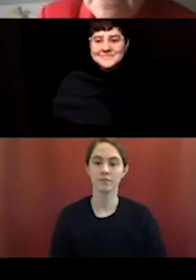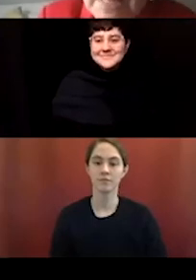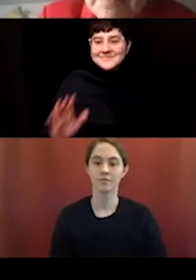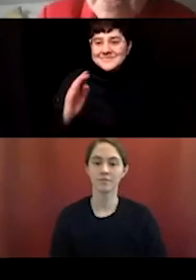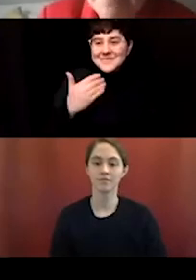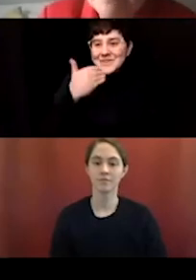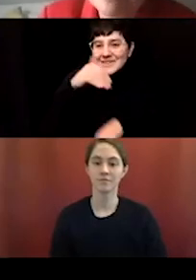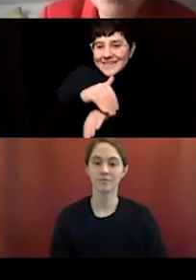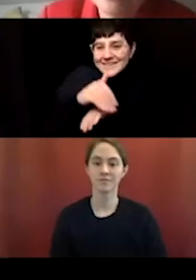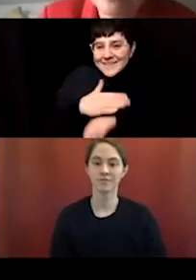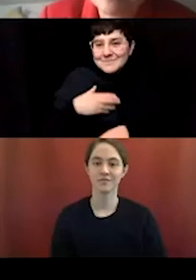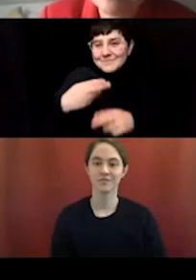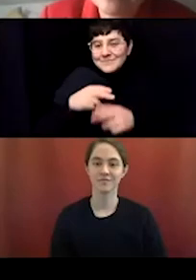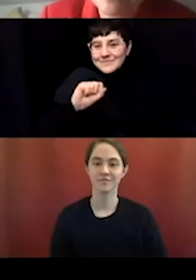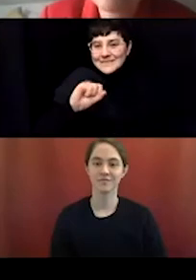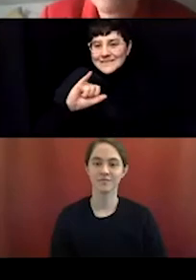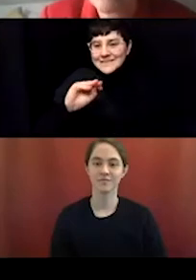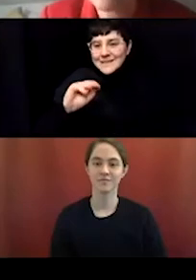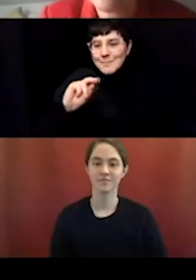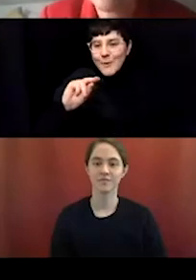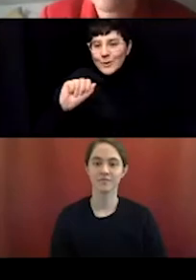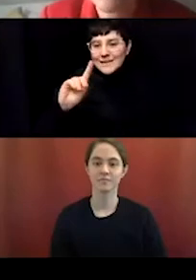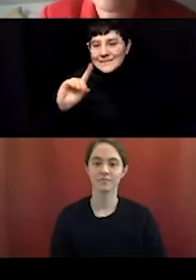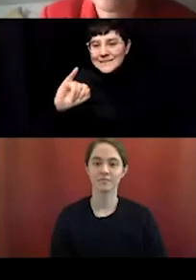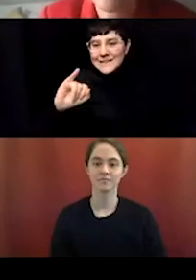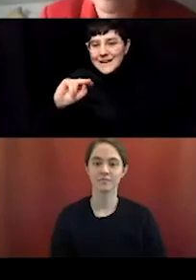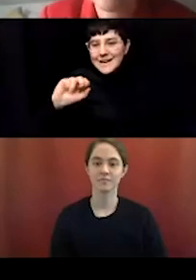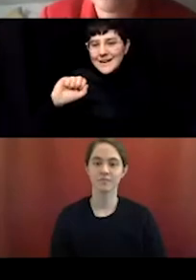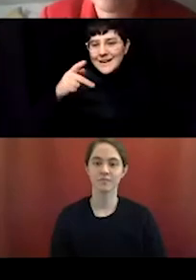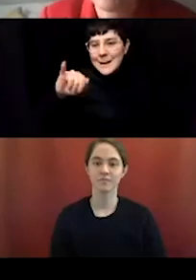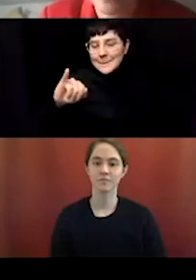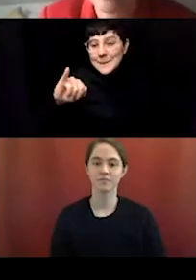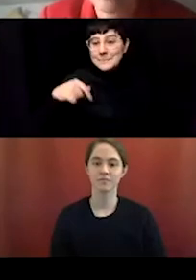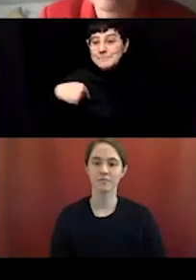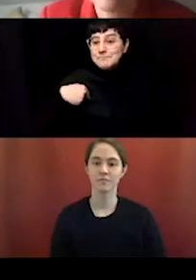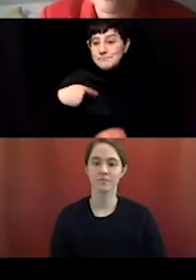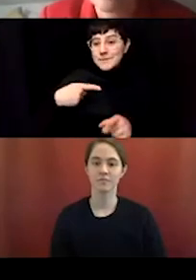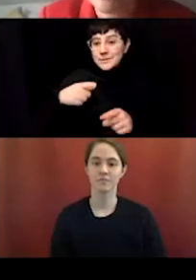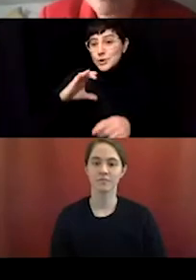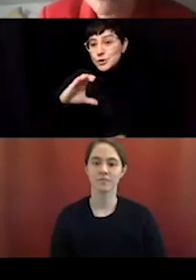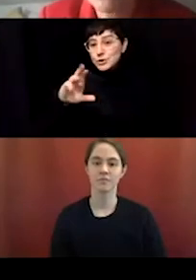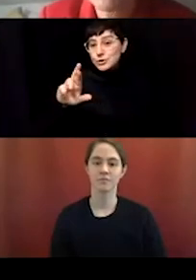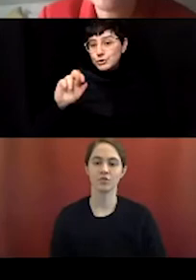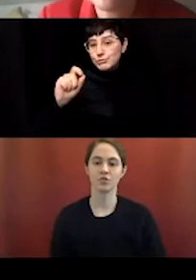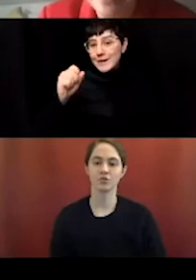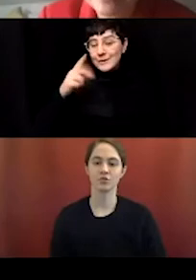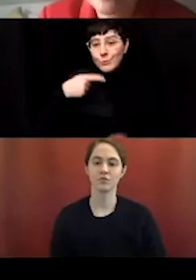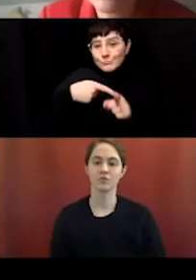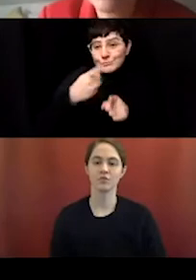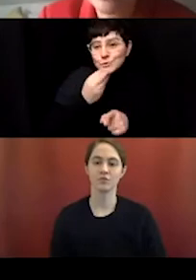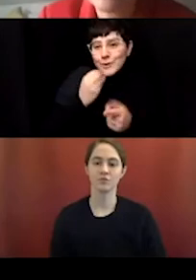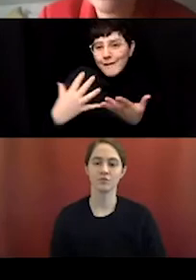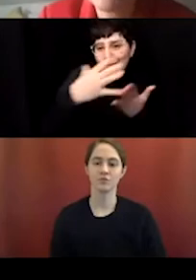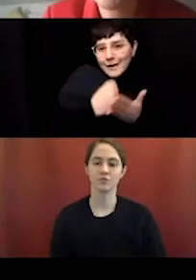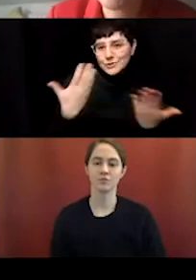Good evening. My name is Simona Di Nepi, and I'm Charles and Lynn Schusterman Curator of Judaica. I'm absolutely delighted